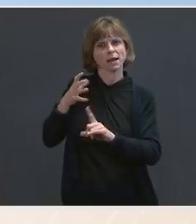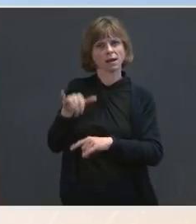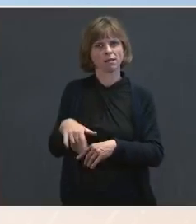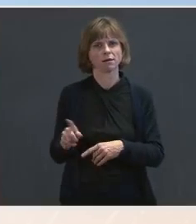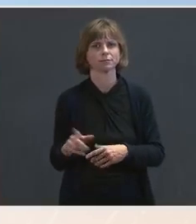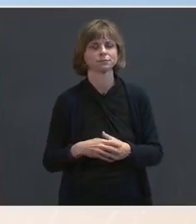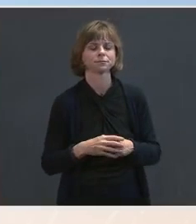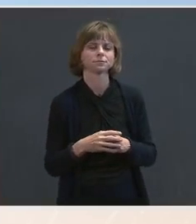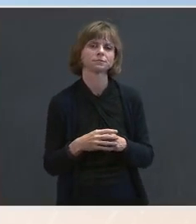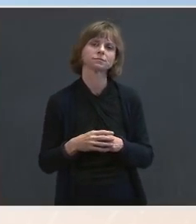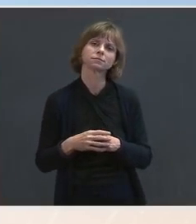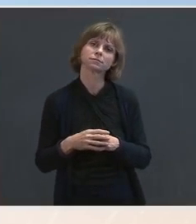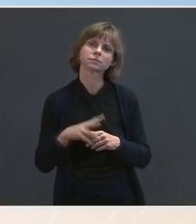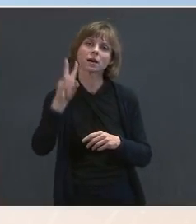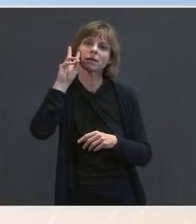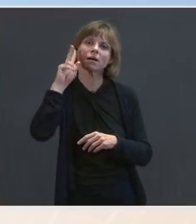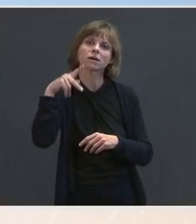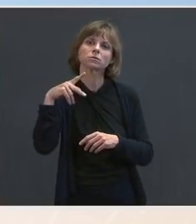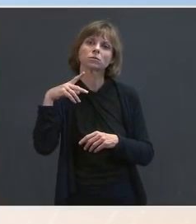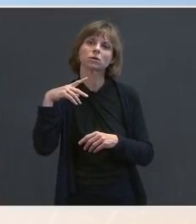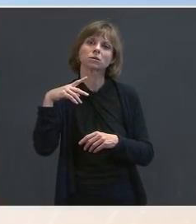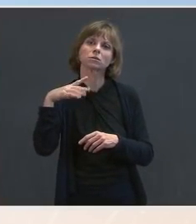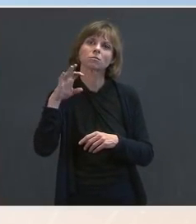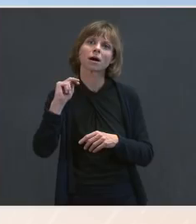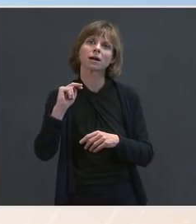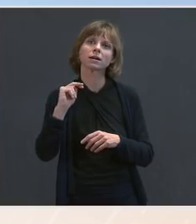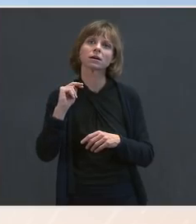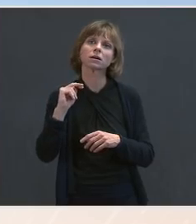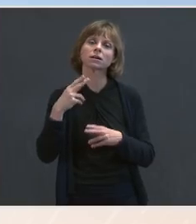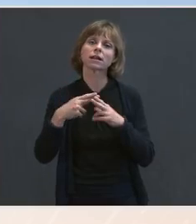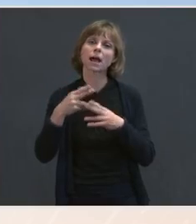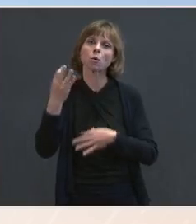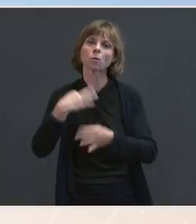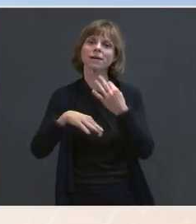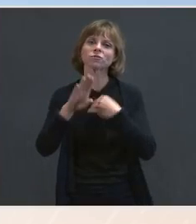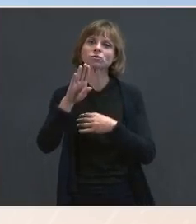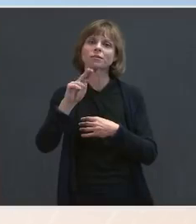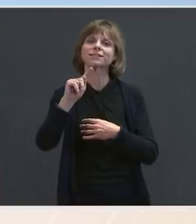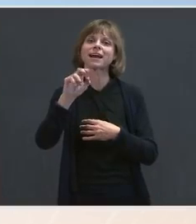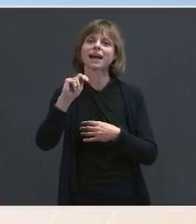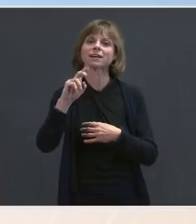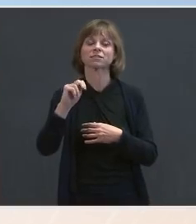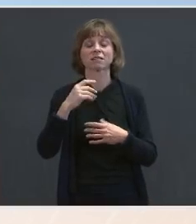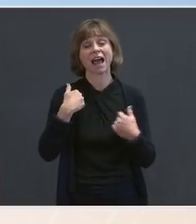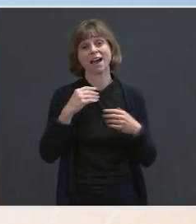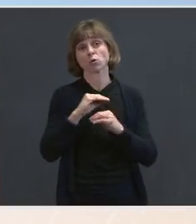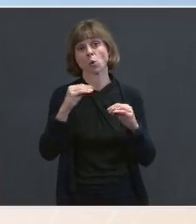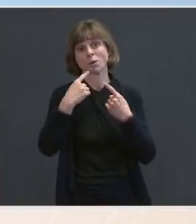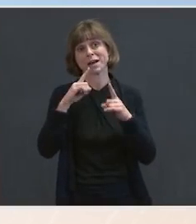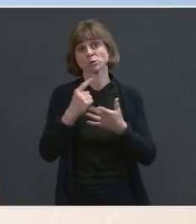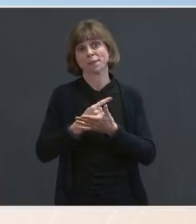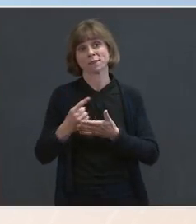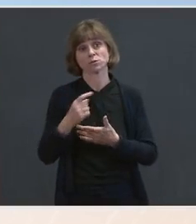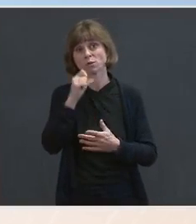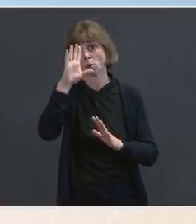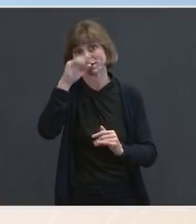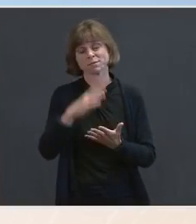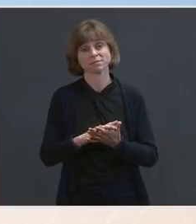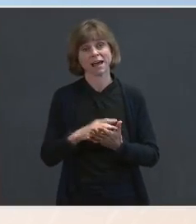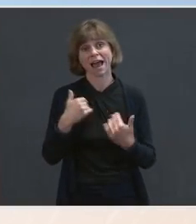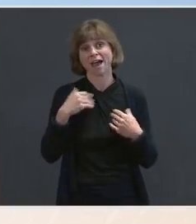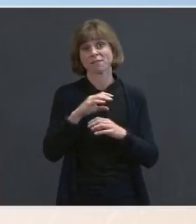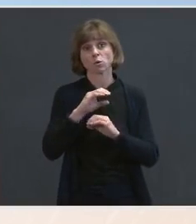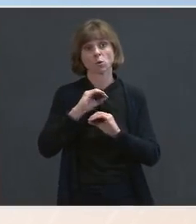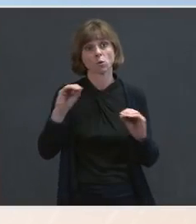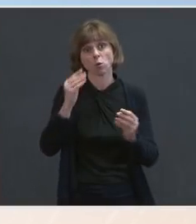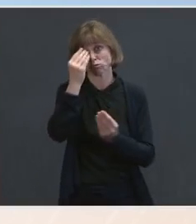to move to name a replacement for Neera Tanden? I don't expect to have an announcement this week. Beyond that, I don't have anything to preview for you. I would